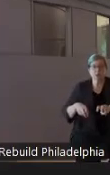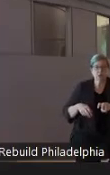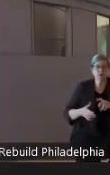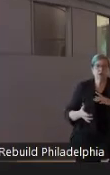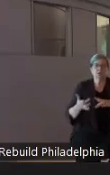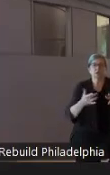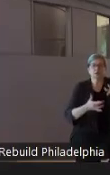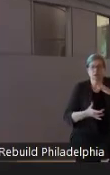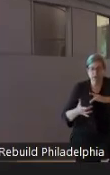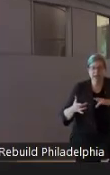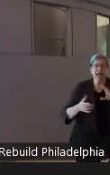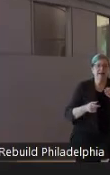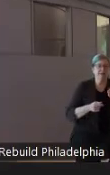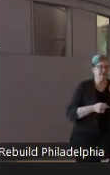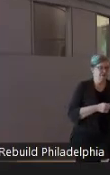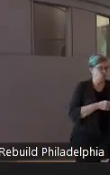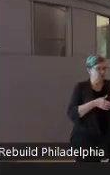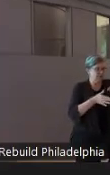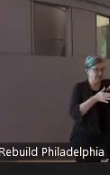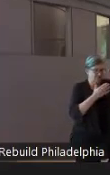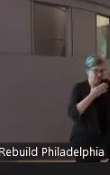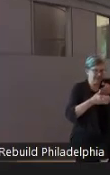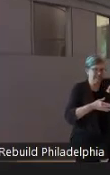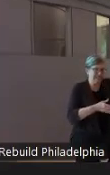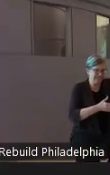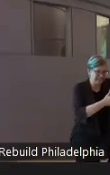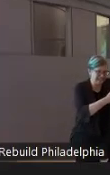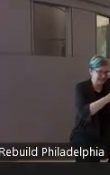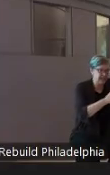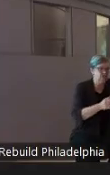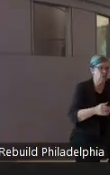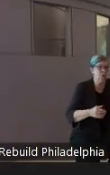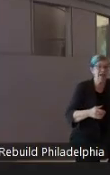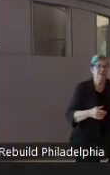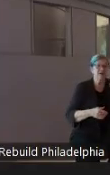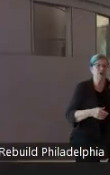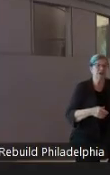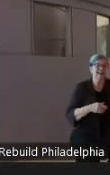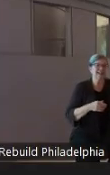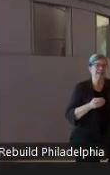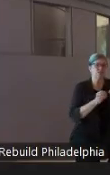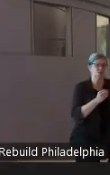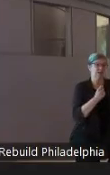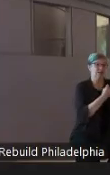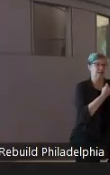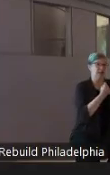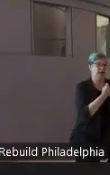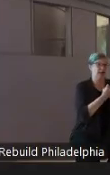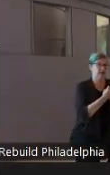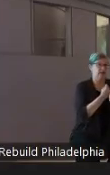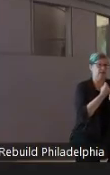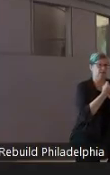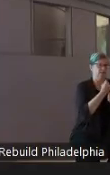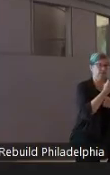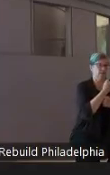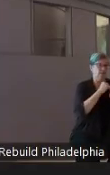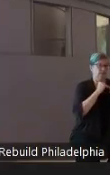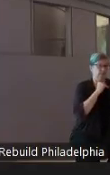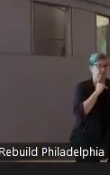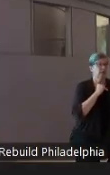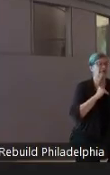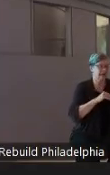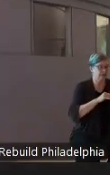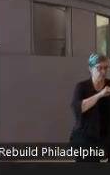4 seats that face inward where if a child needs more stability, they can